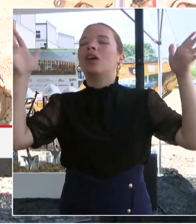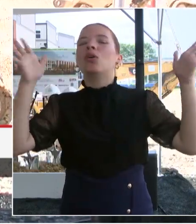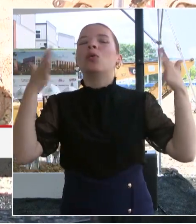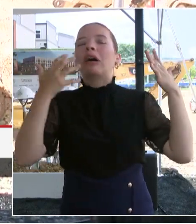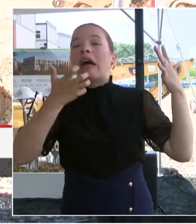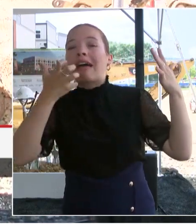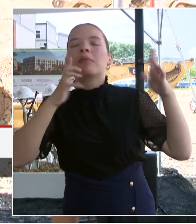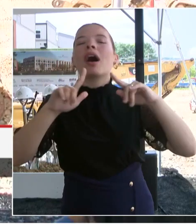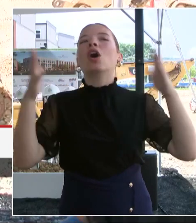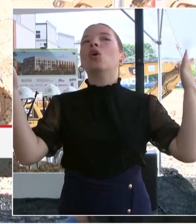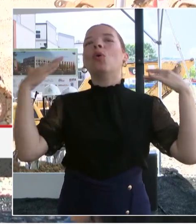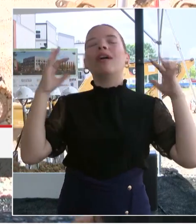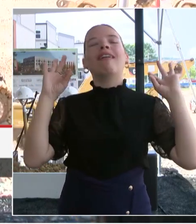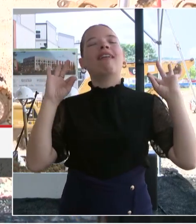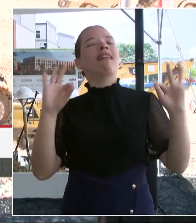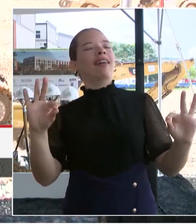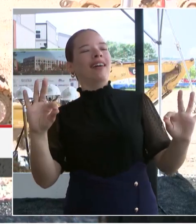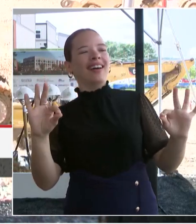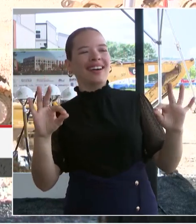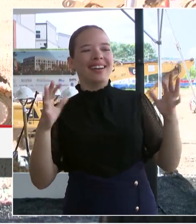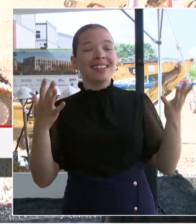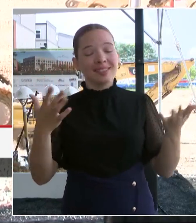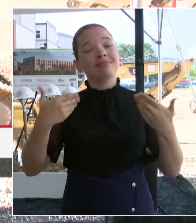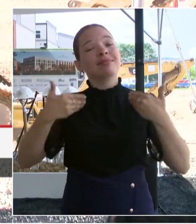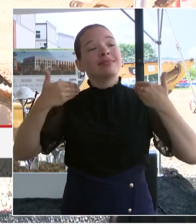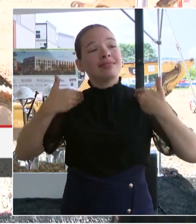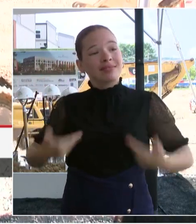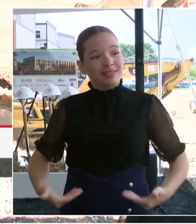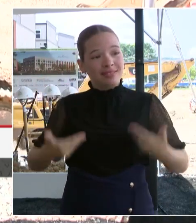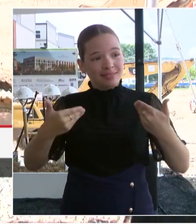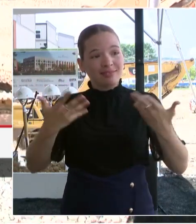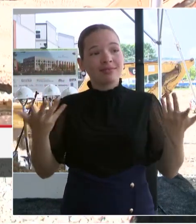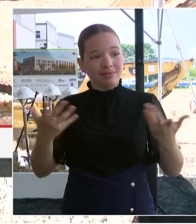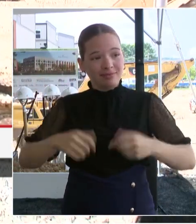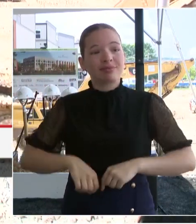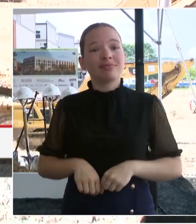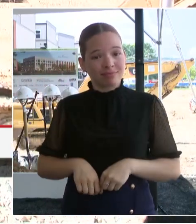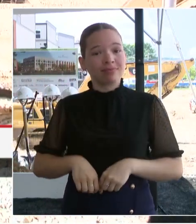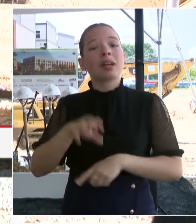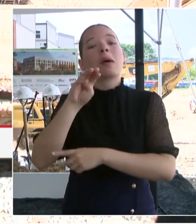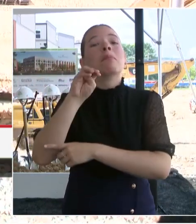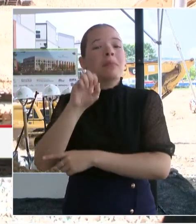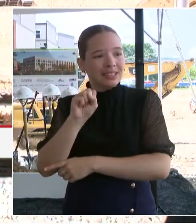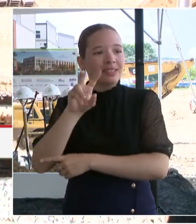Thank you. My name is Vandalia Joyner Taylor.